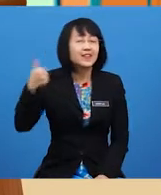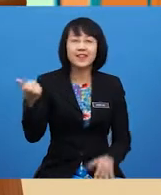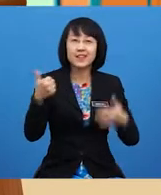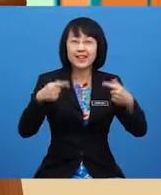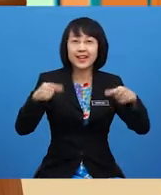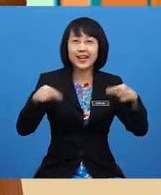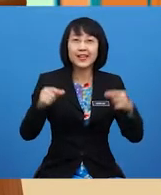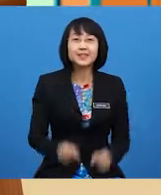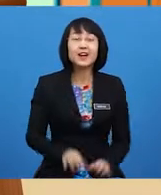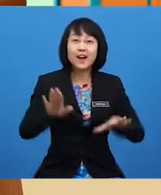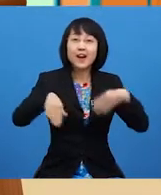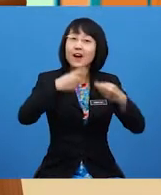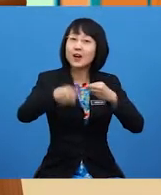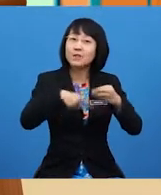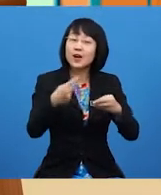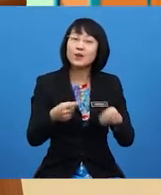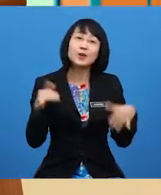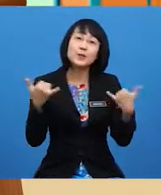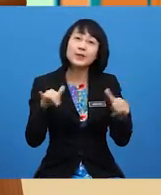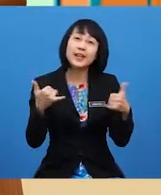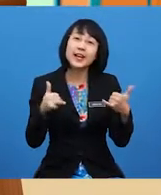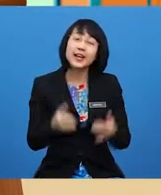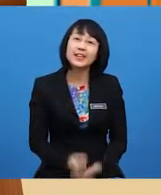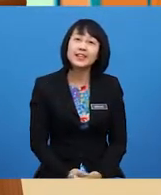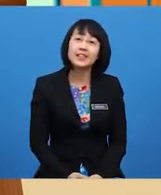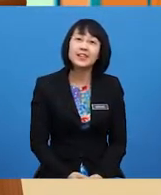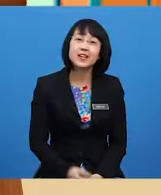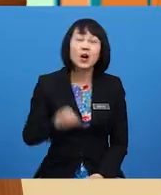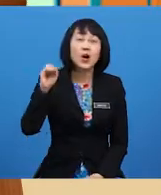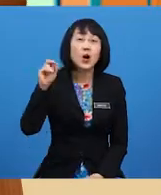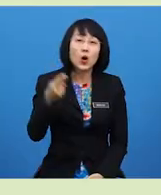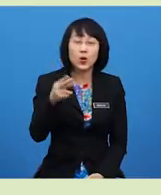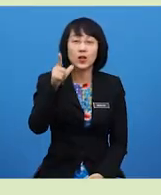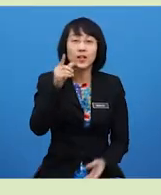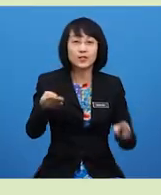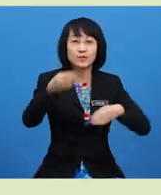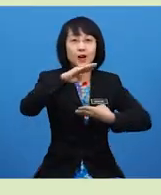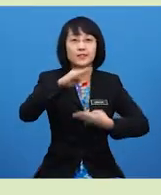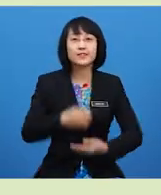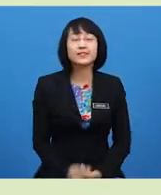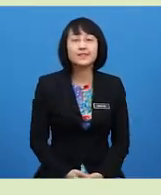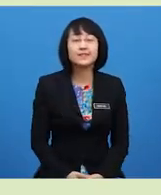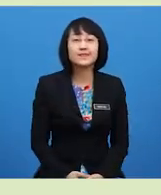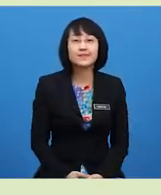game. How about we play Oh Lunchbox?